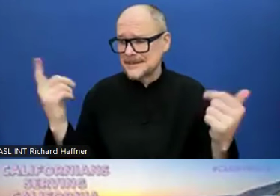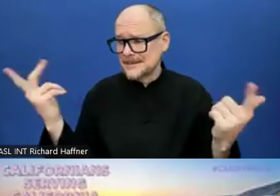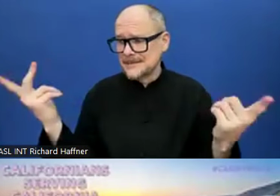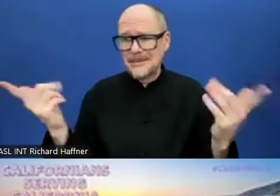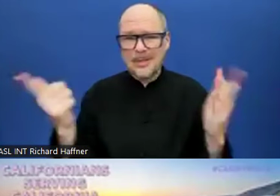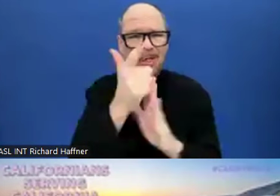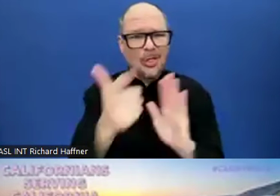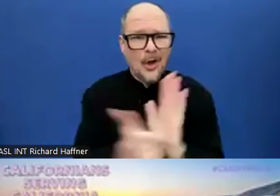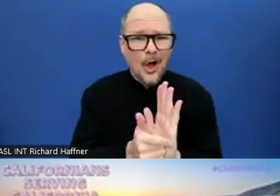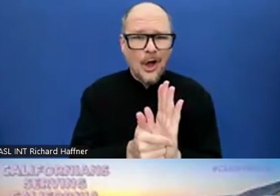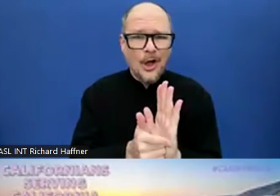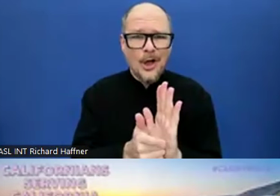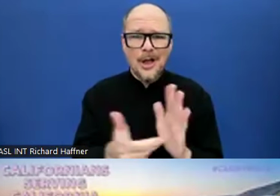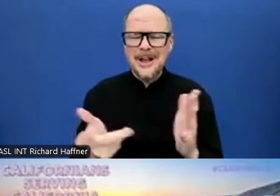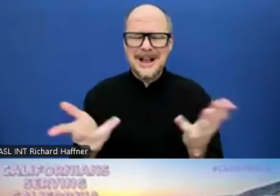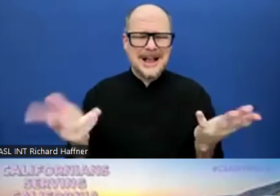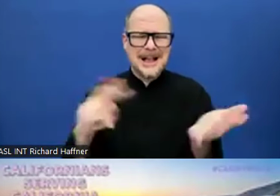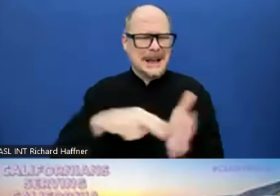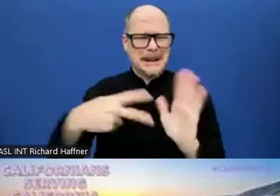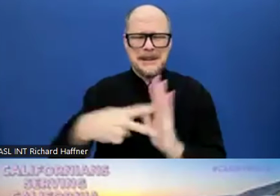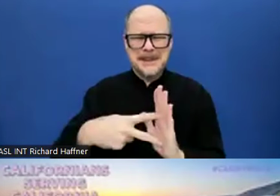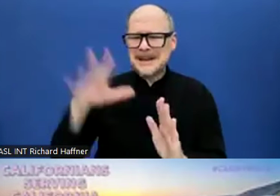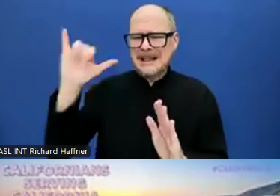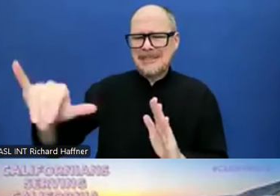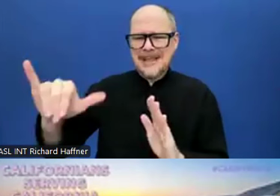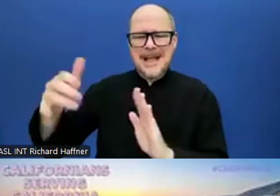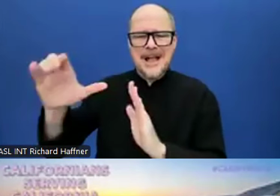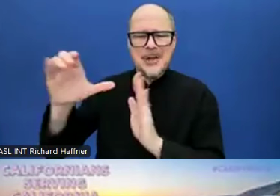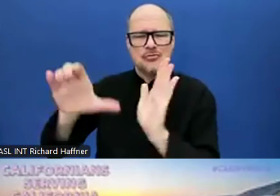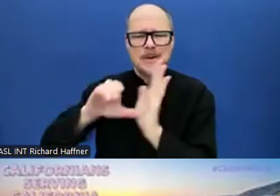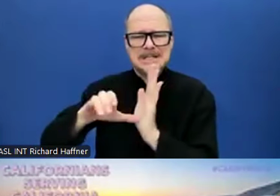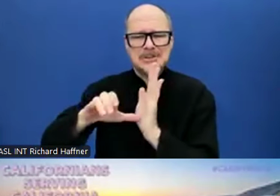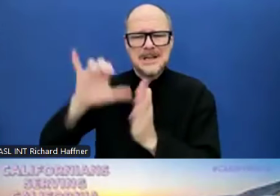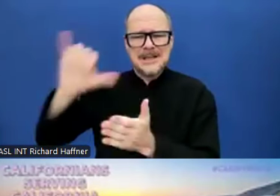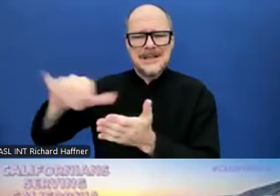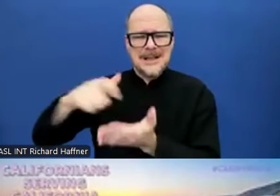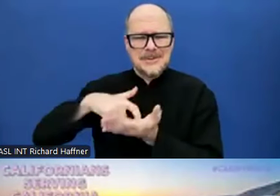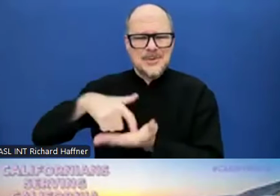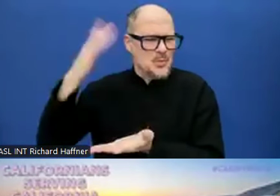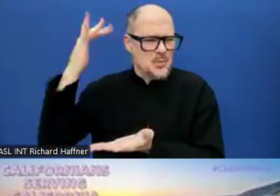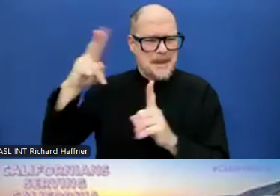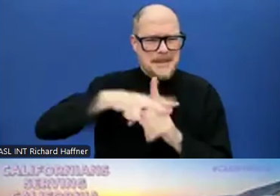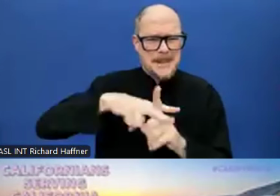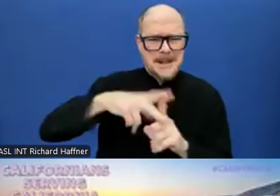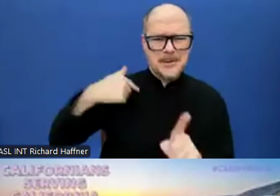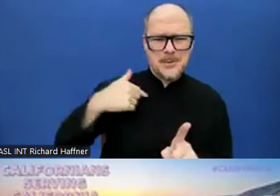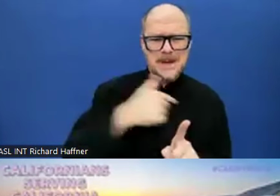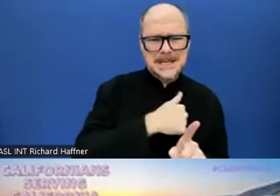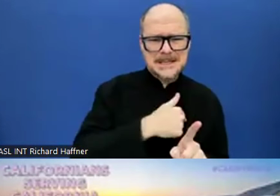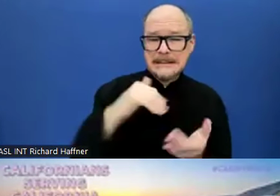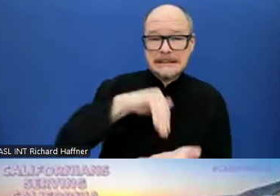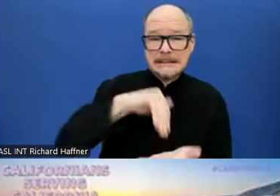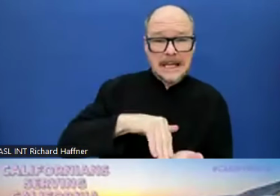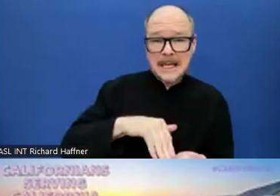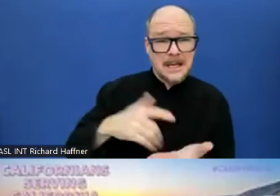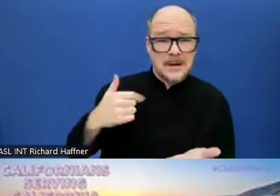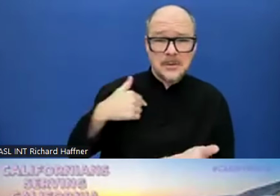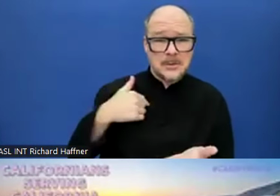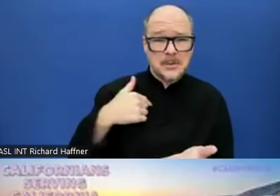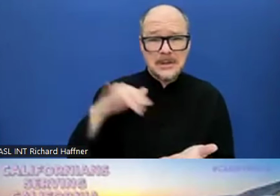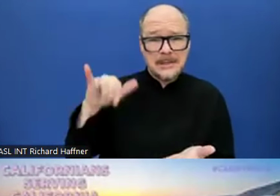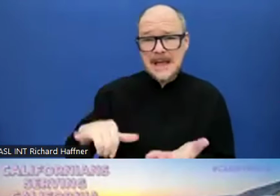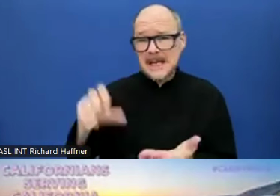or we're not, in other words, what is that criteria? And then I understand, because here again, it's now affecting the subcommittee where